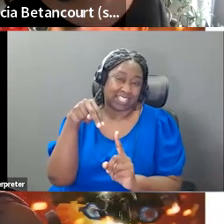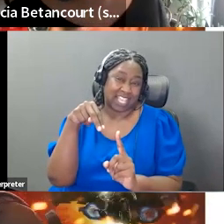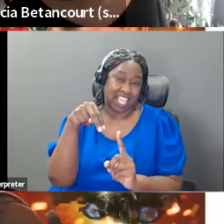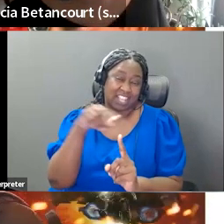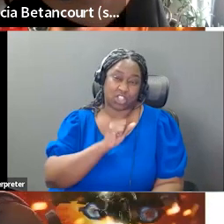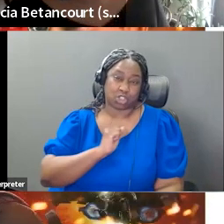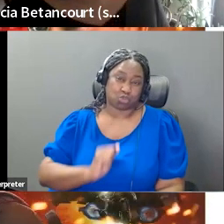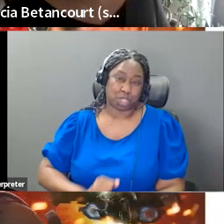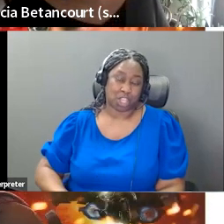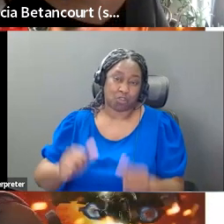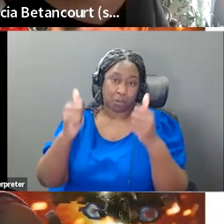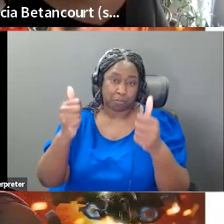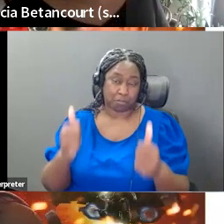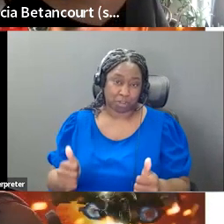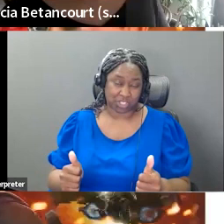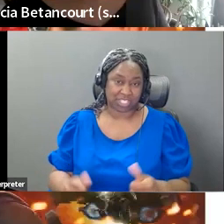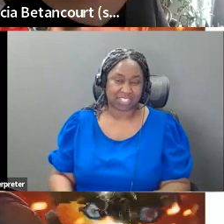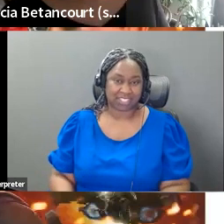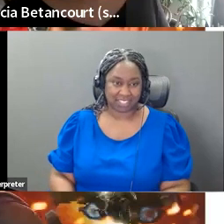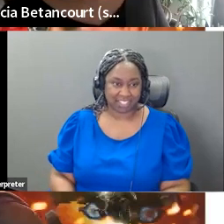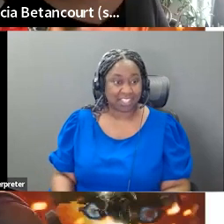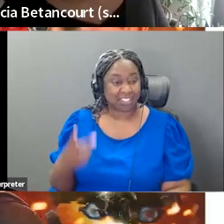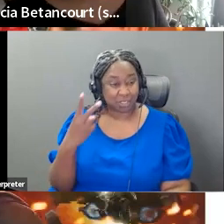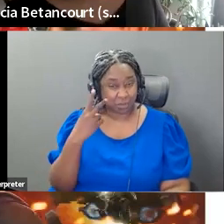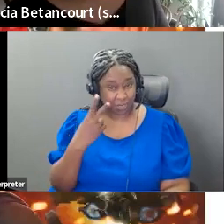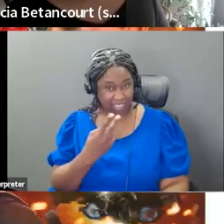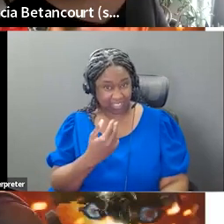poster, and you'll see this sort of extremely